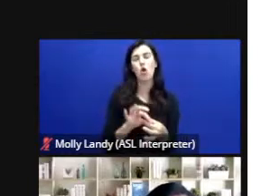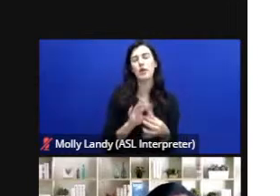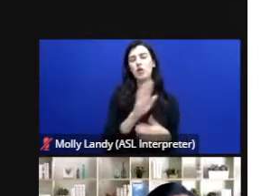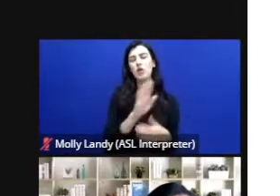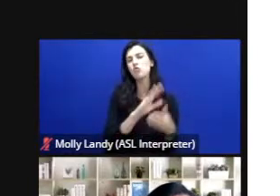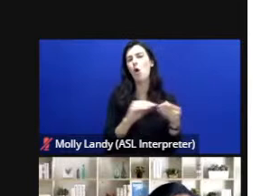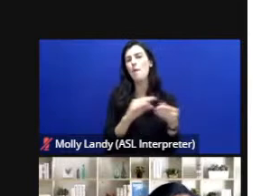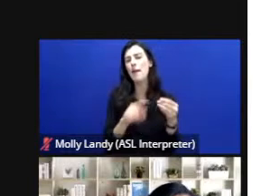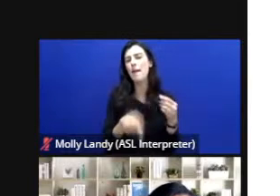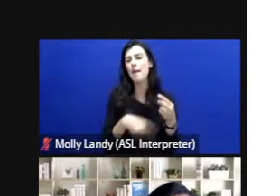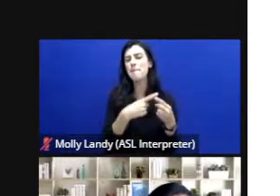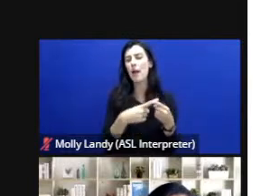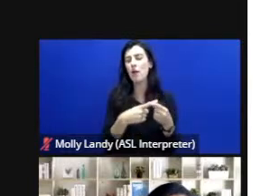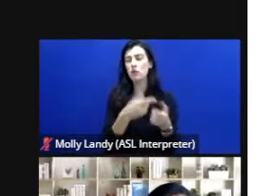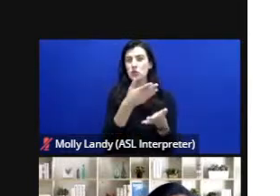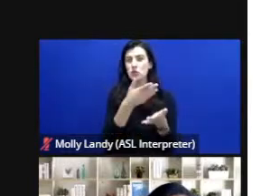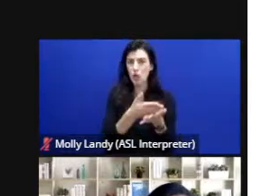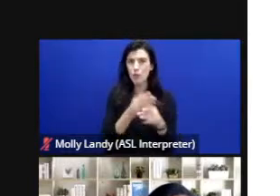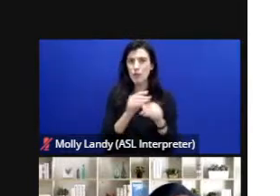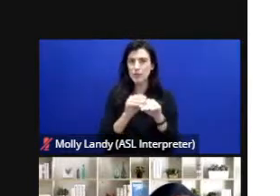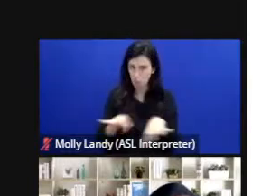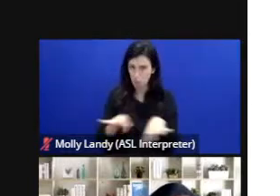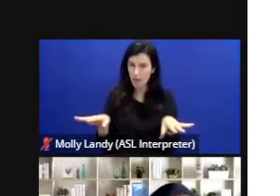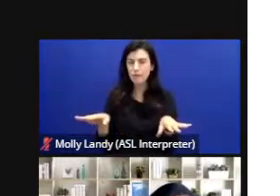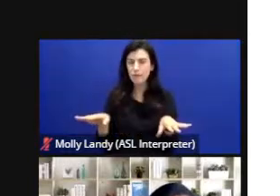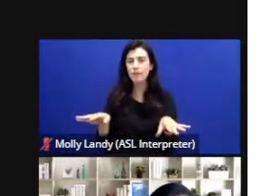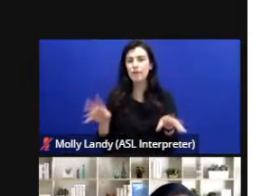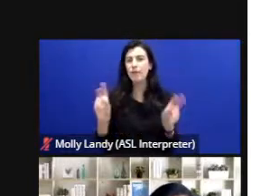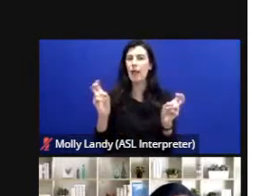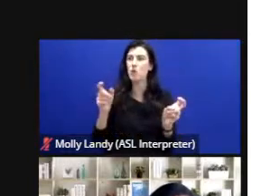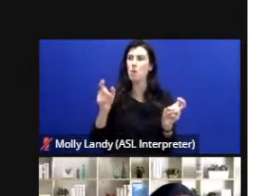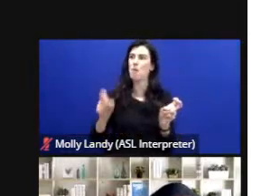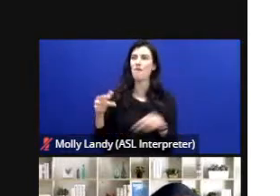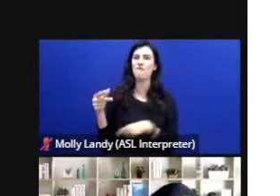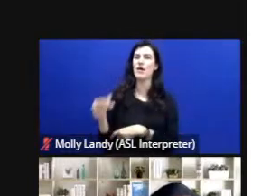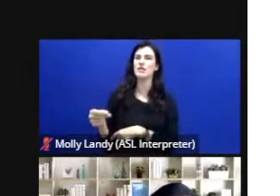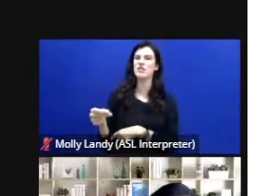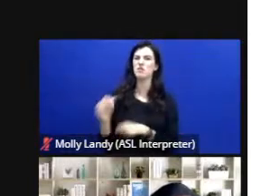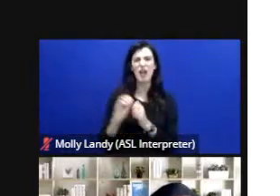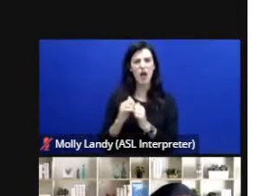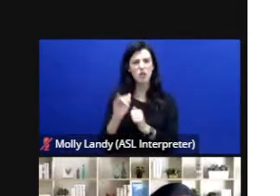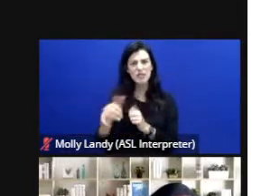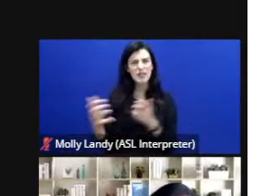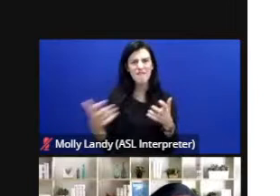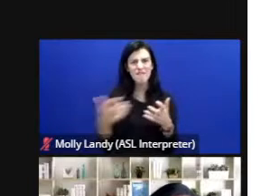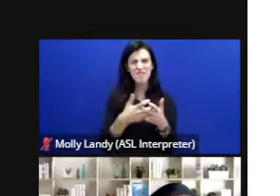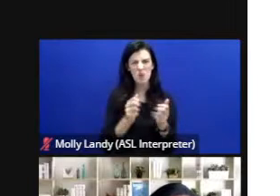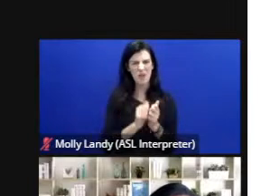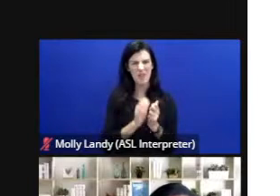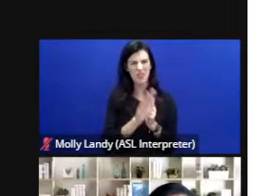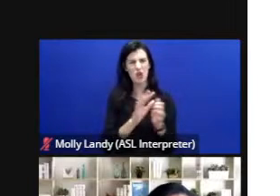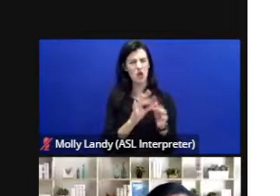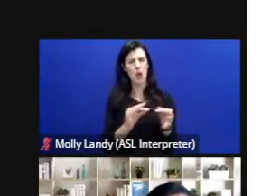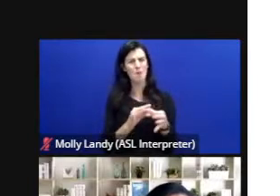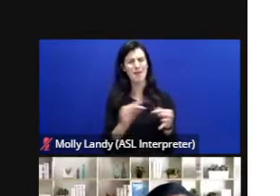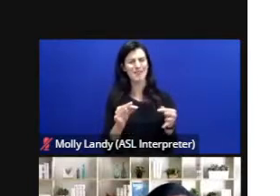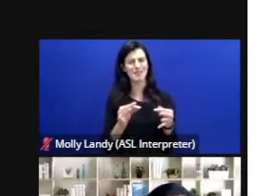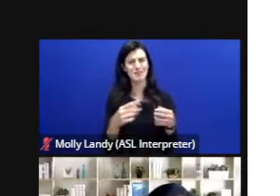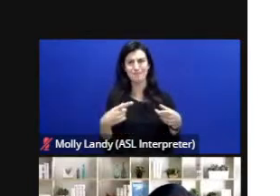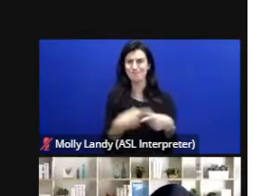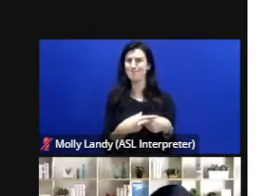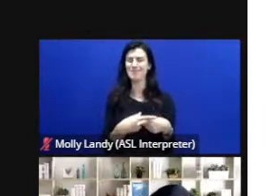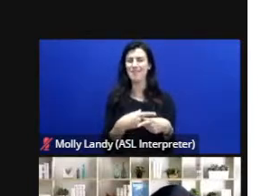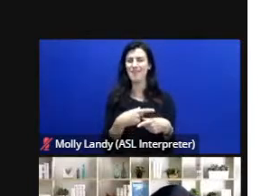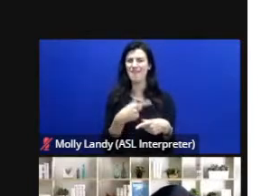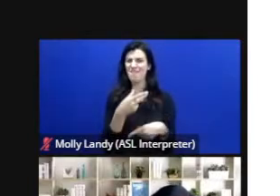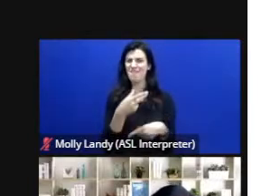to put a stop to the spread, we must vaccinate. How does that mesh with the comments that the vaccinated were shedding